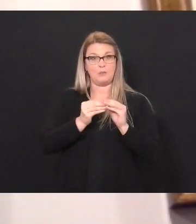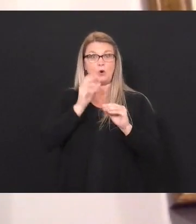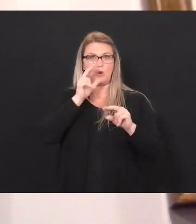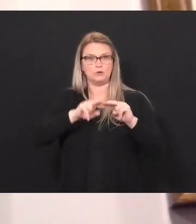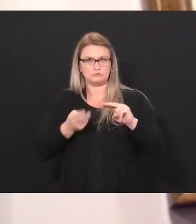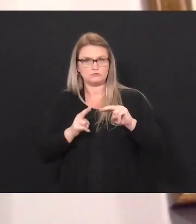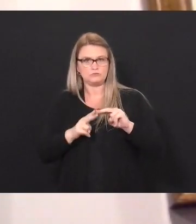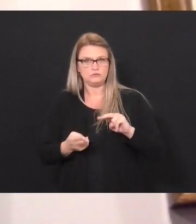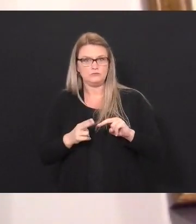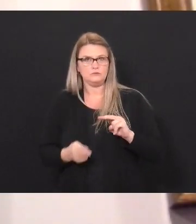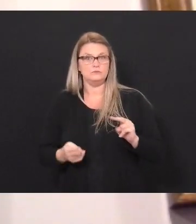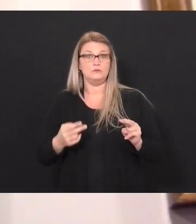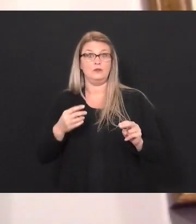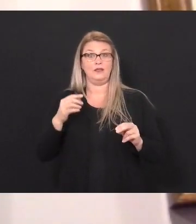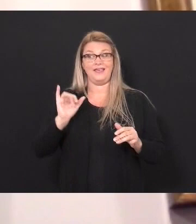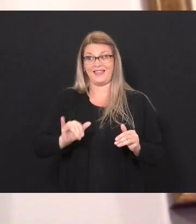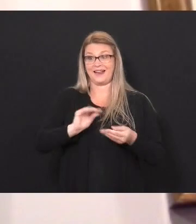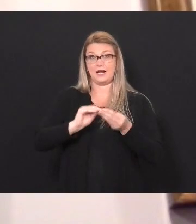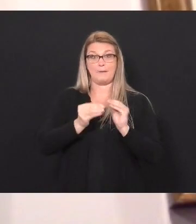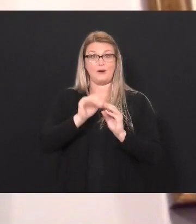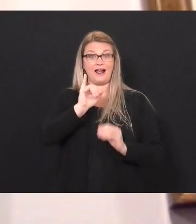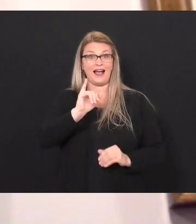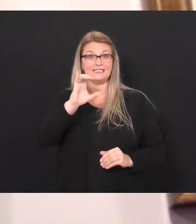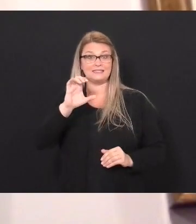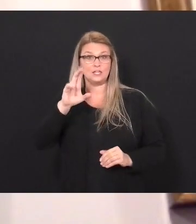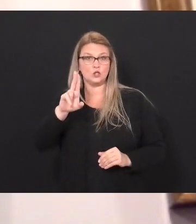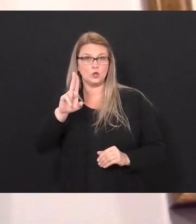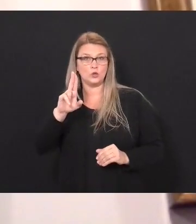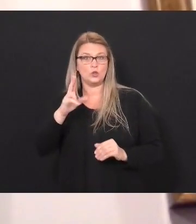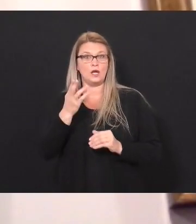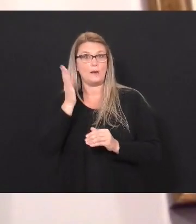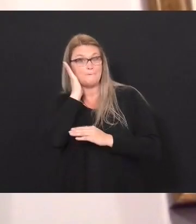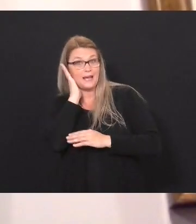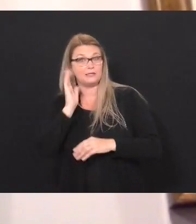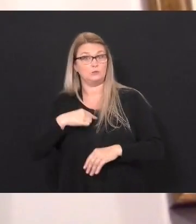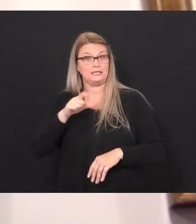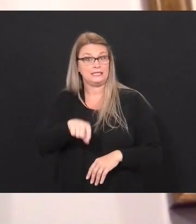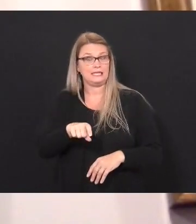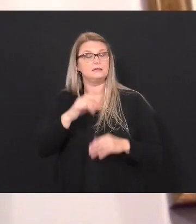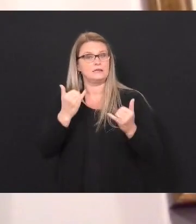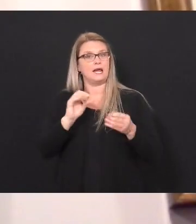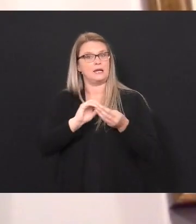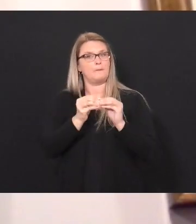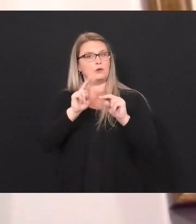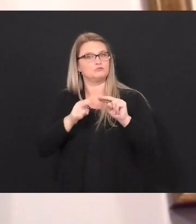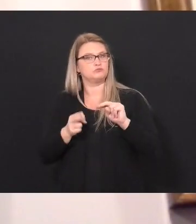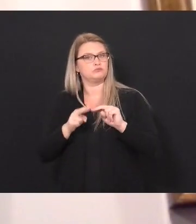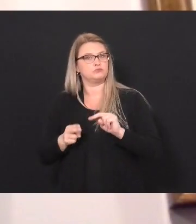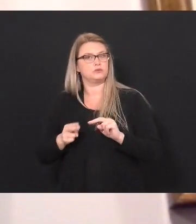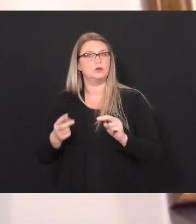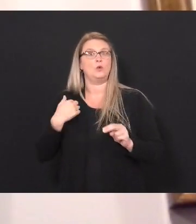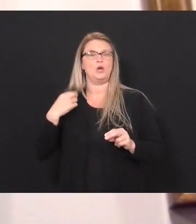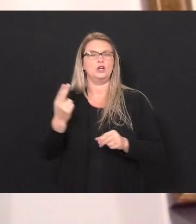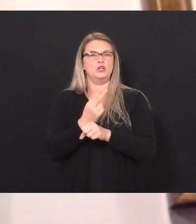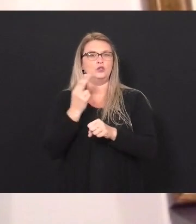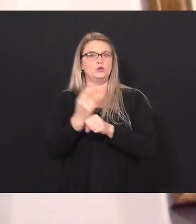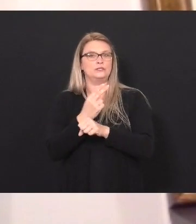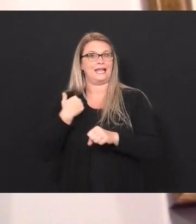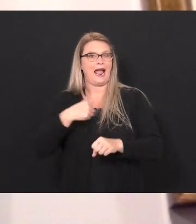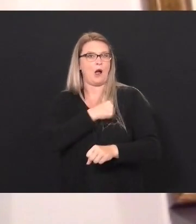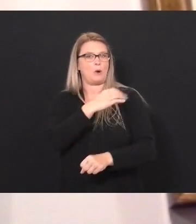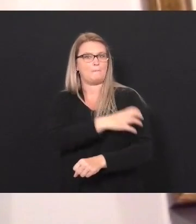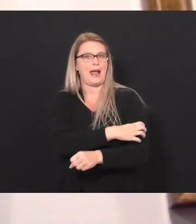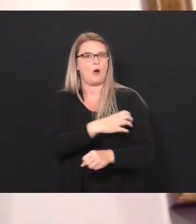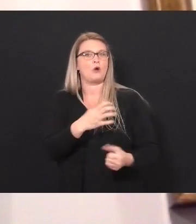ICU beds we need is going down. So by doing the right thing, by using our power, we are changing the model,